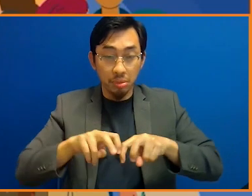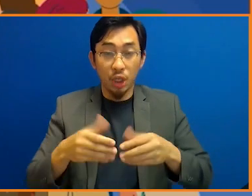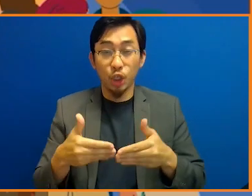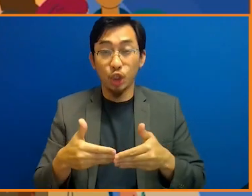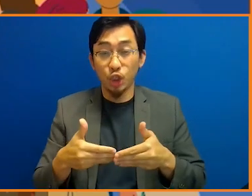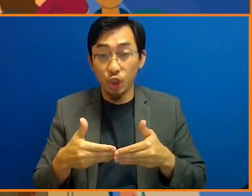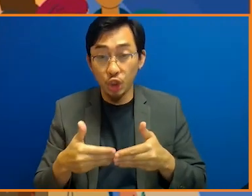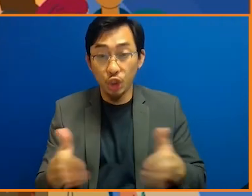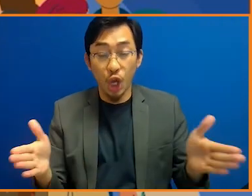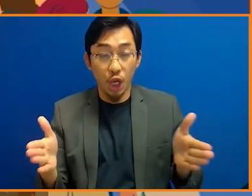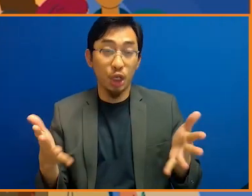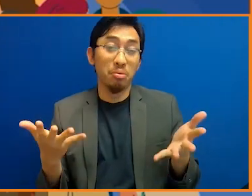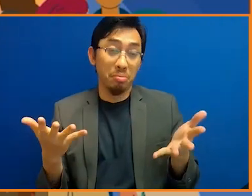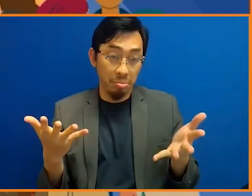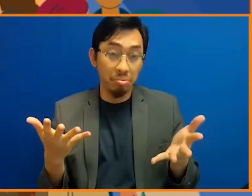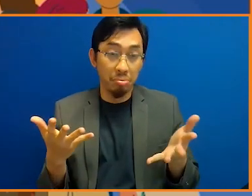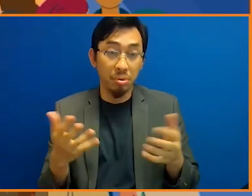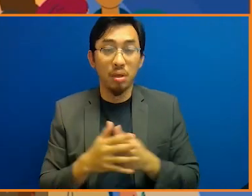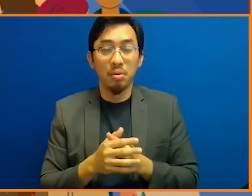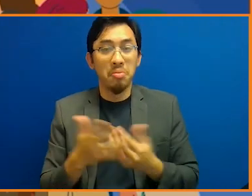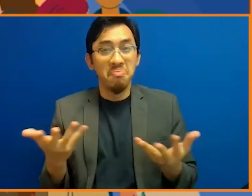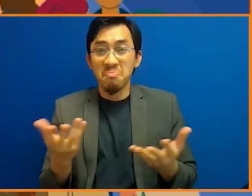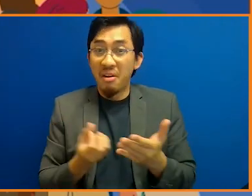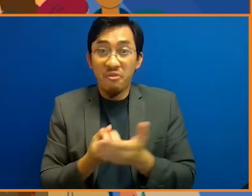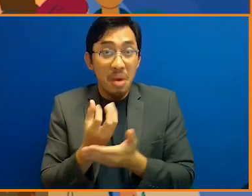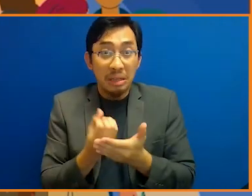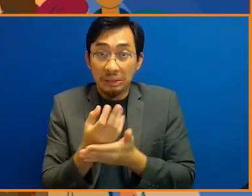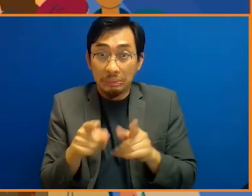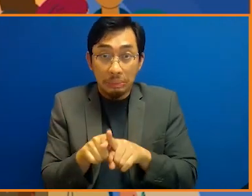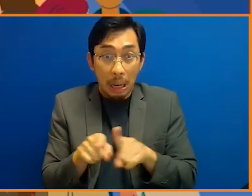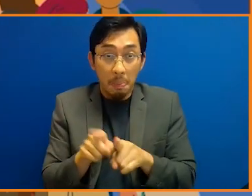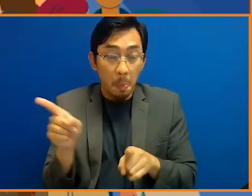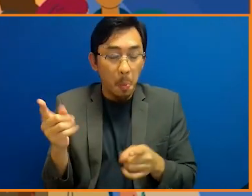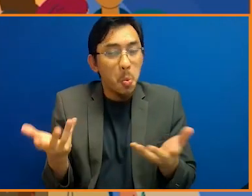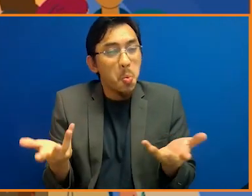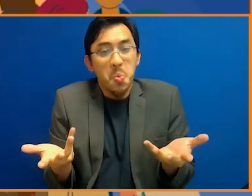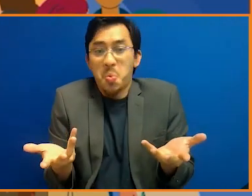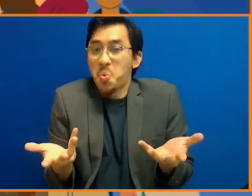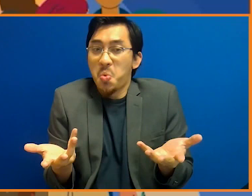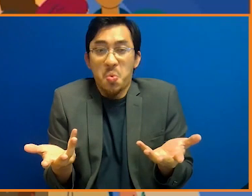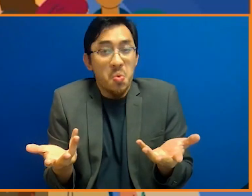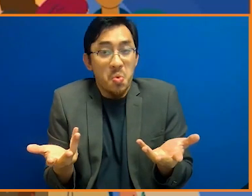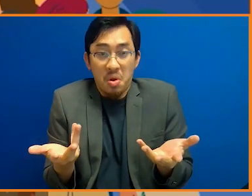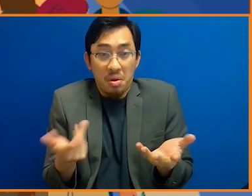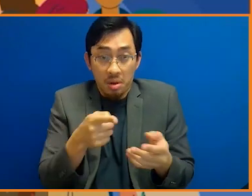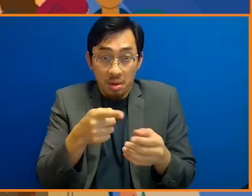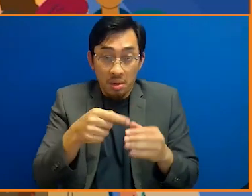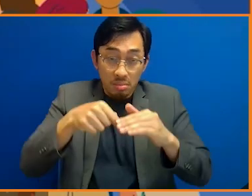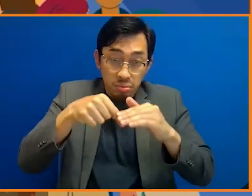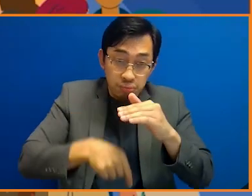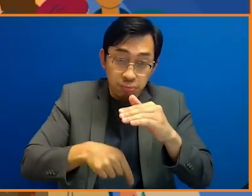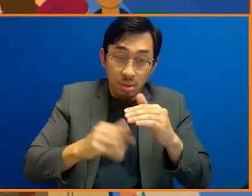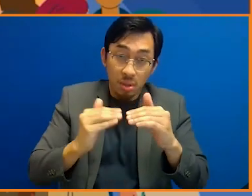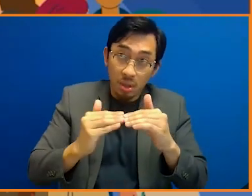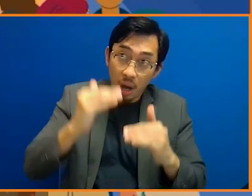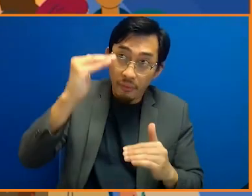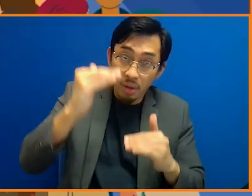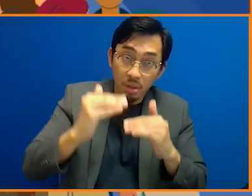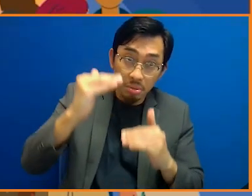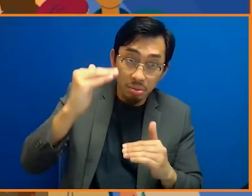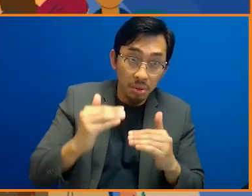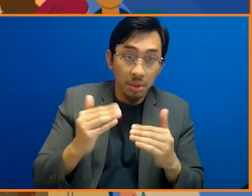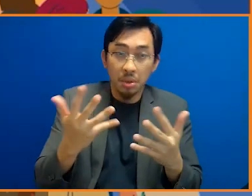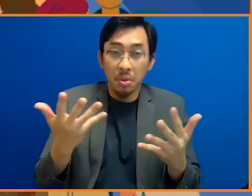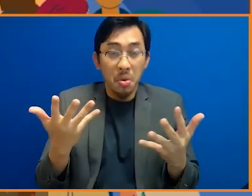which this kind of research started 20 years ago, but we still have no such information of like what's the flow